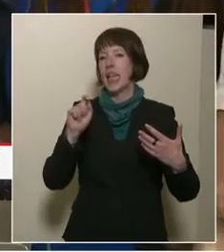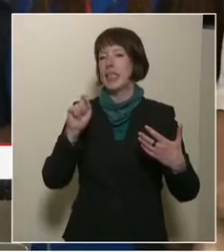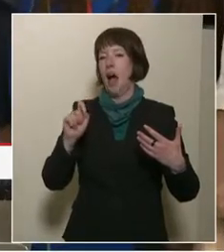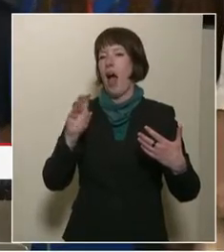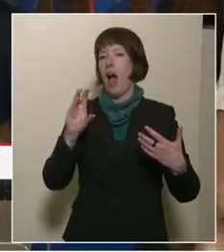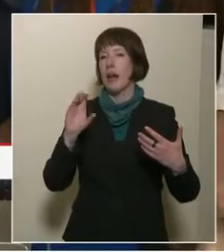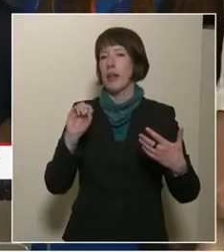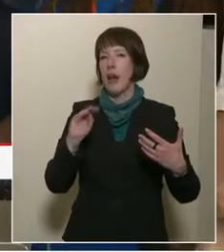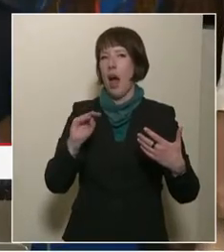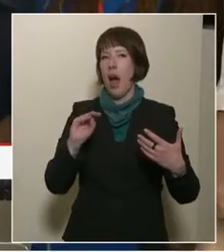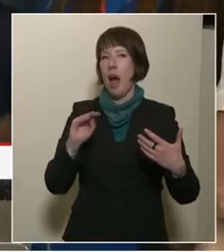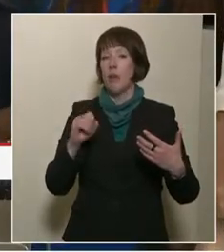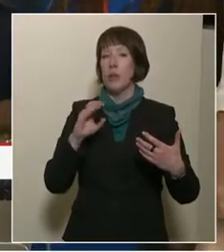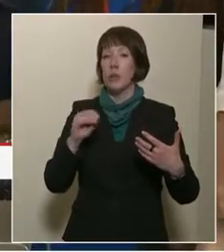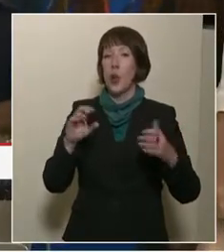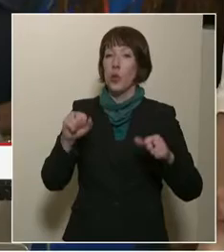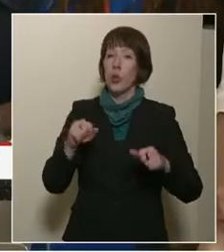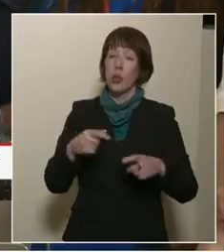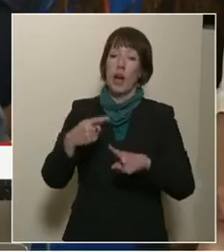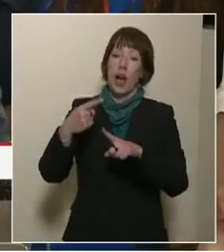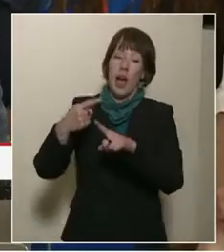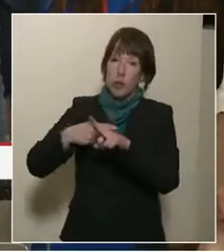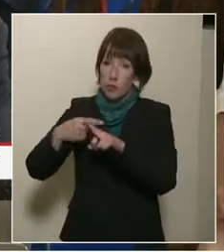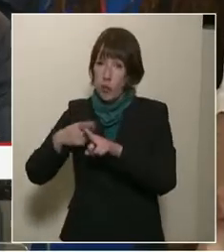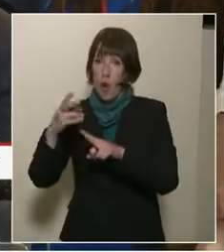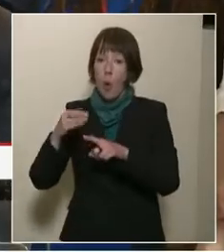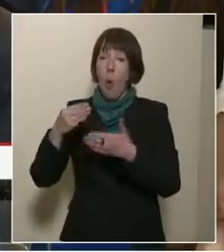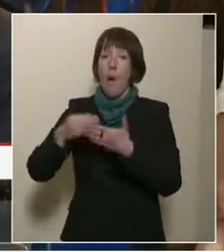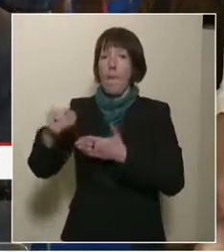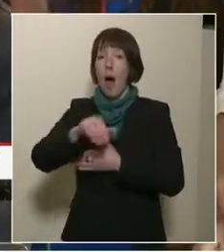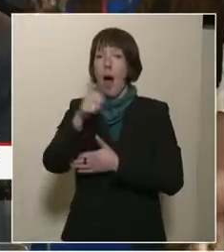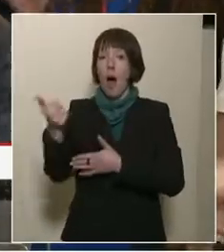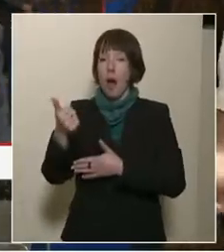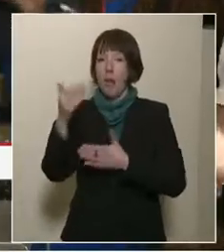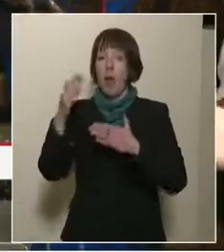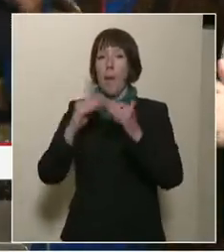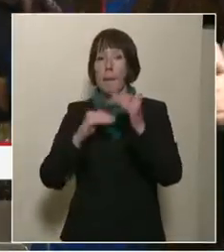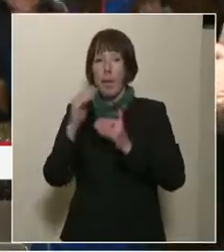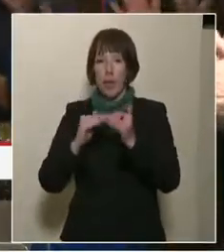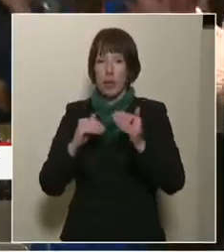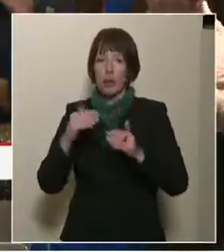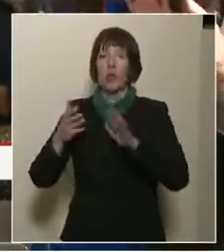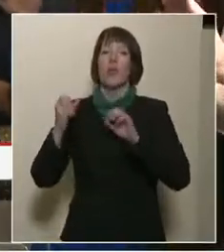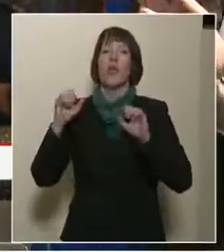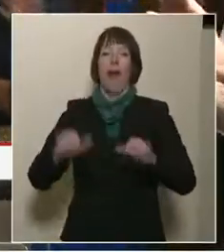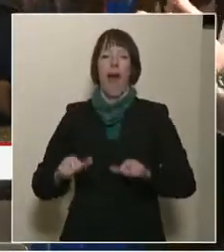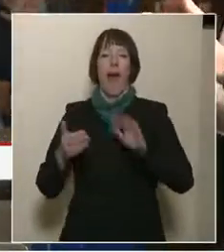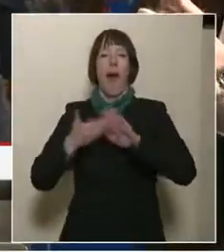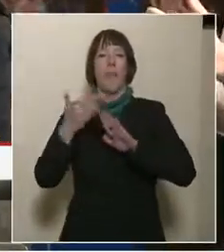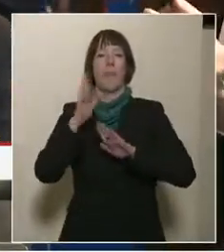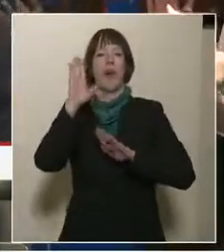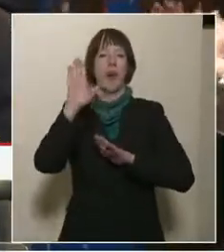another building to operate their business, right? So let's give it up